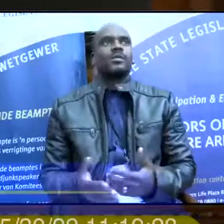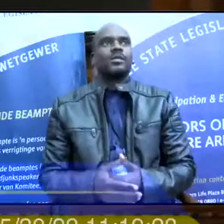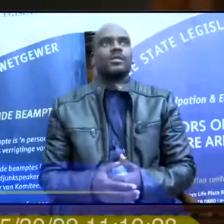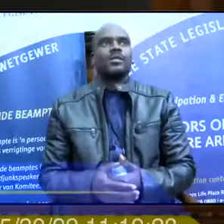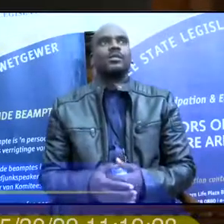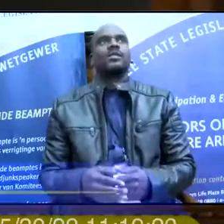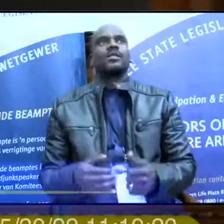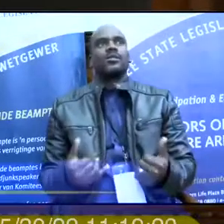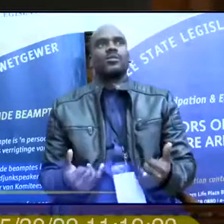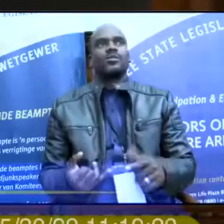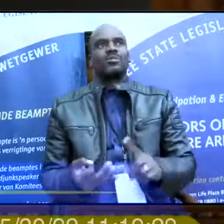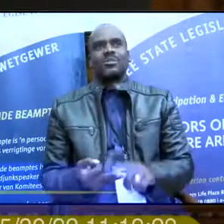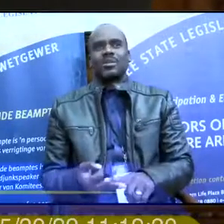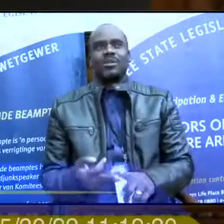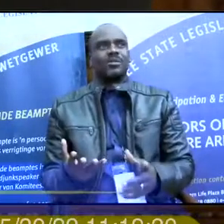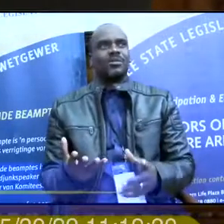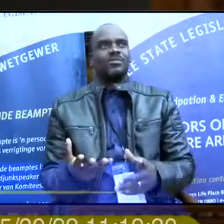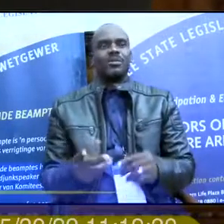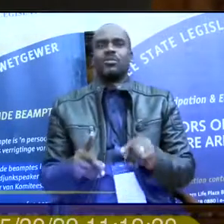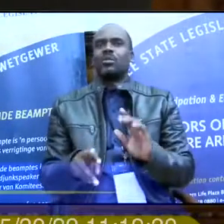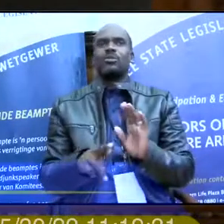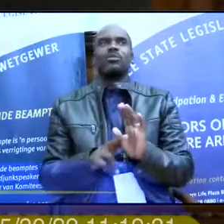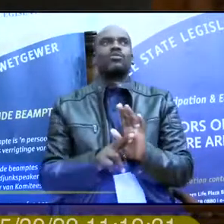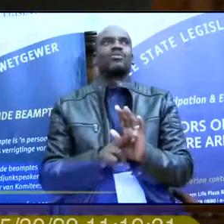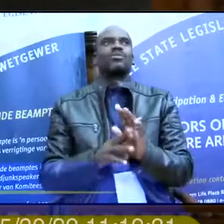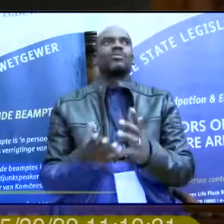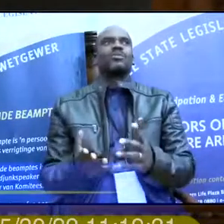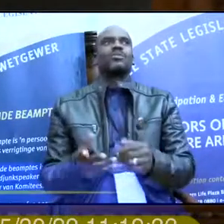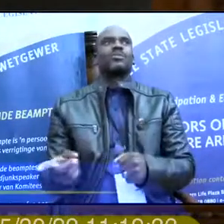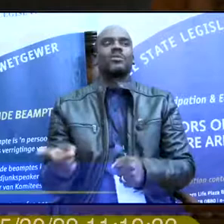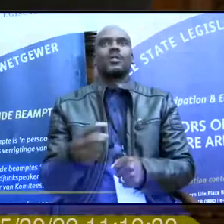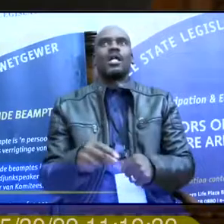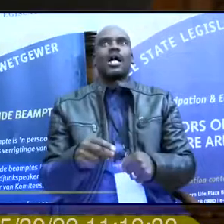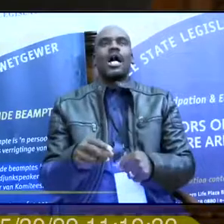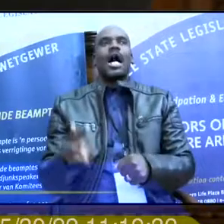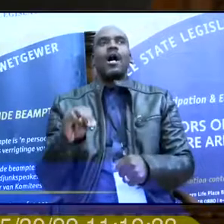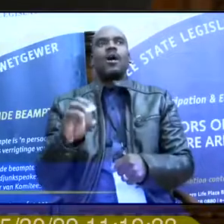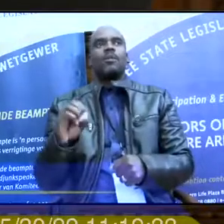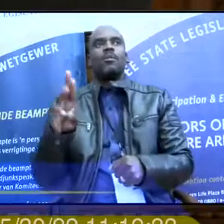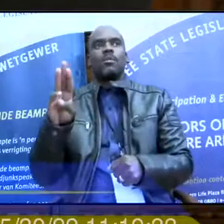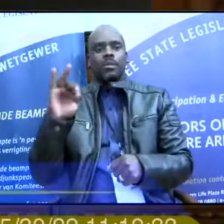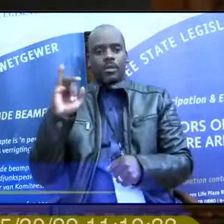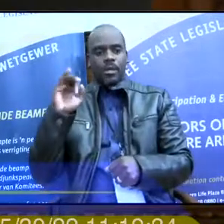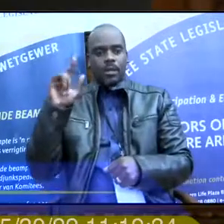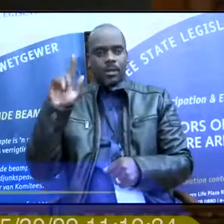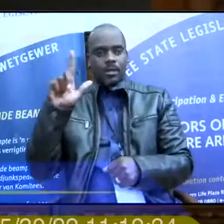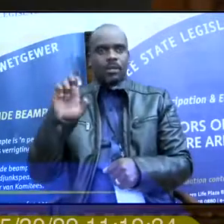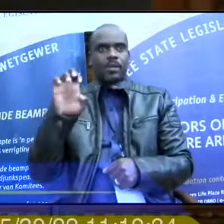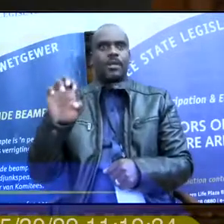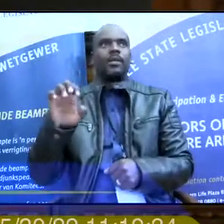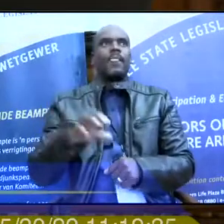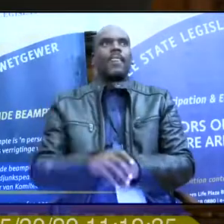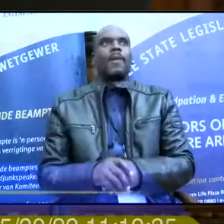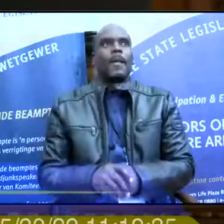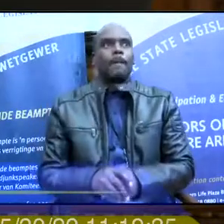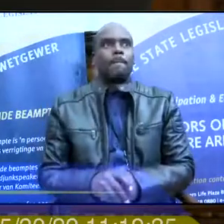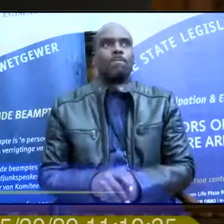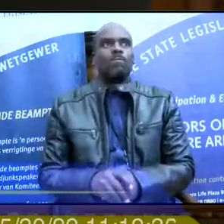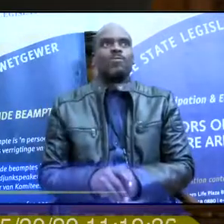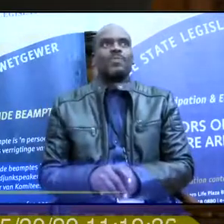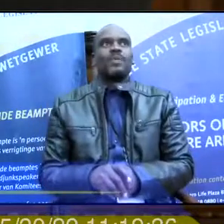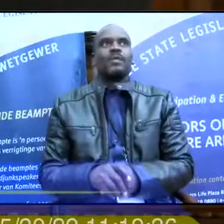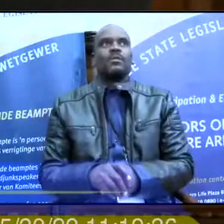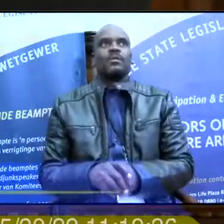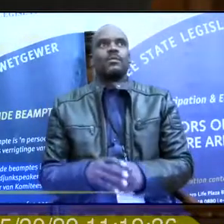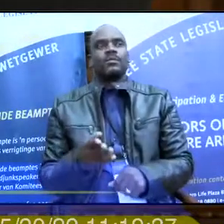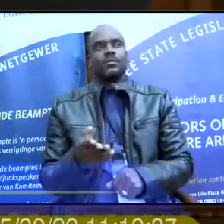economy and in the smaller rural areas we're keeping them rural by generating and providing lesser budgets to those rural areas and